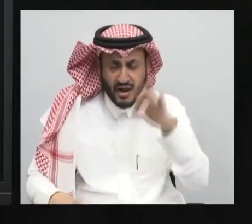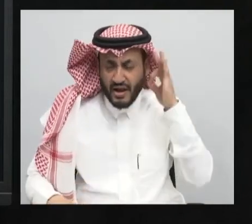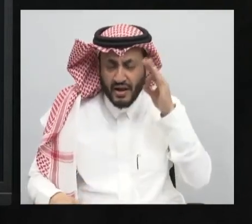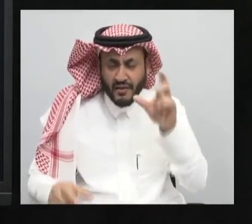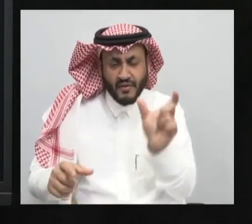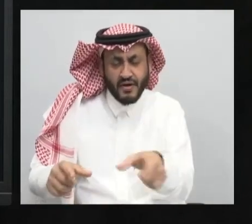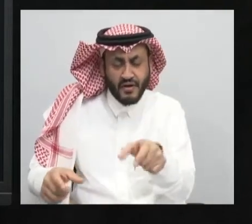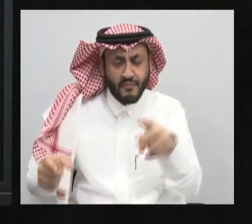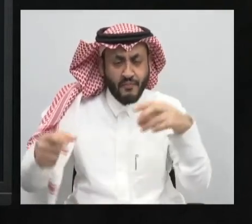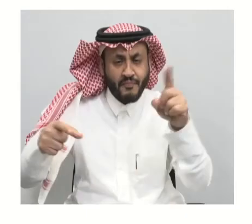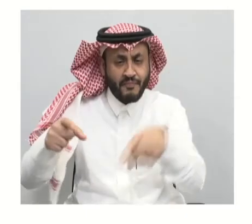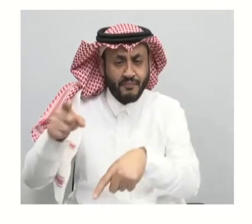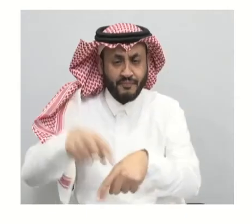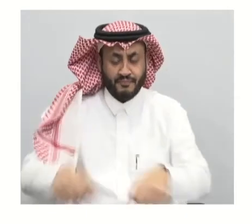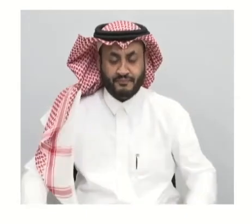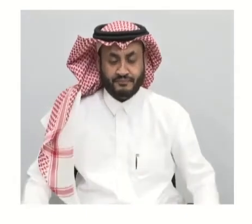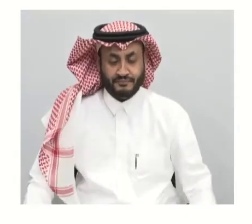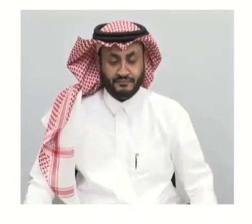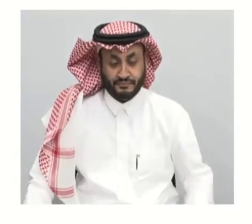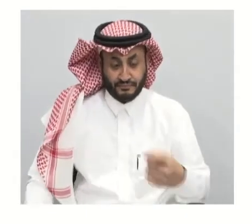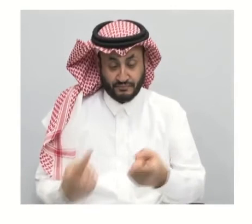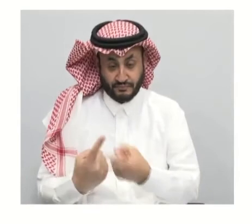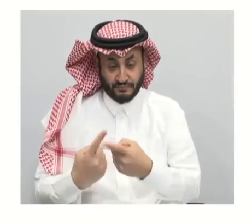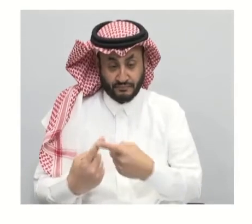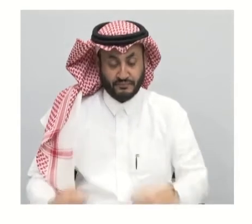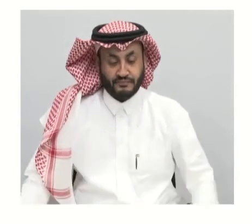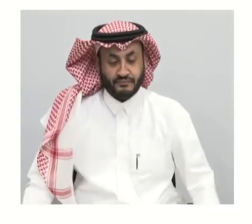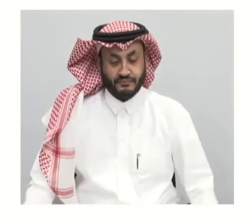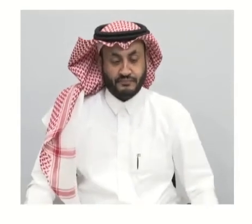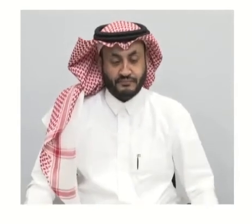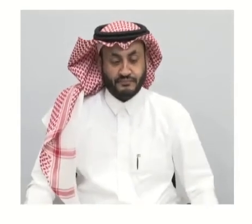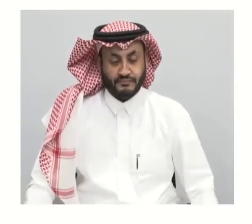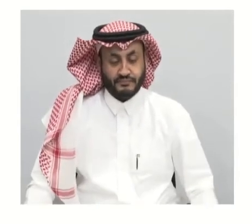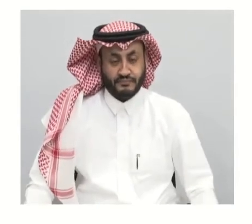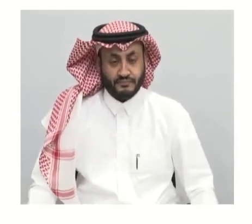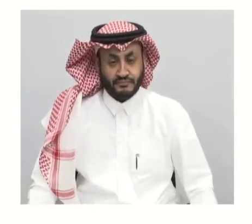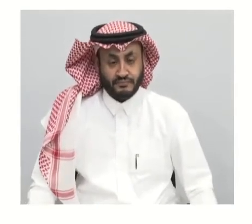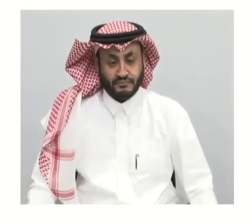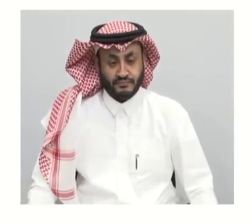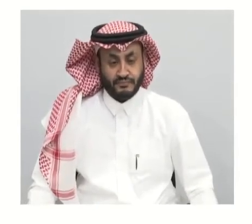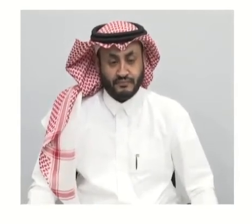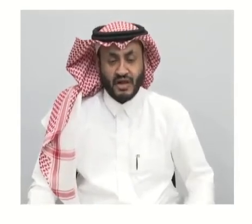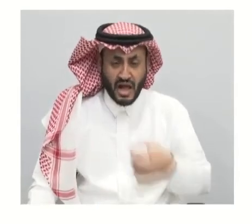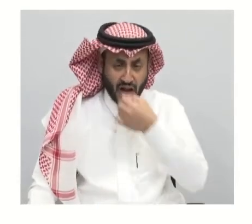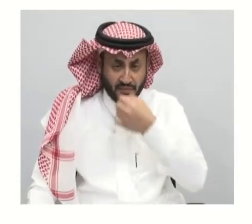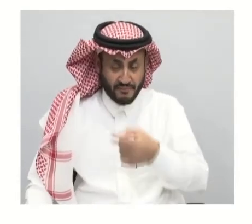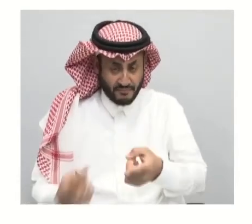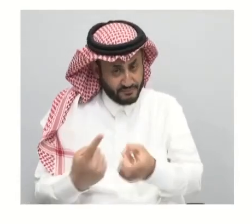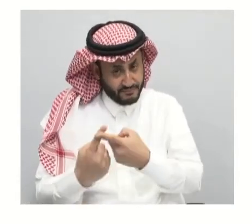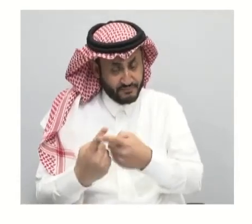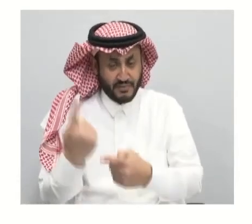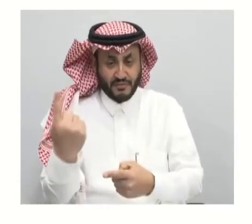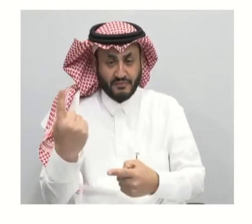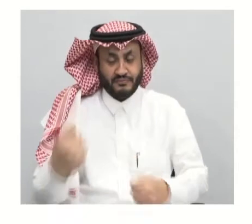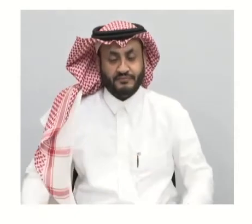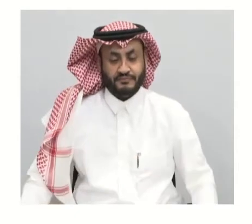person. Let's see the answer. So for the first conversation, the man who is taking a snack. So the man who's taking a